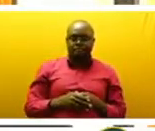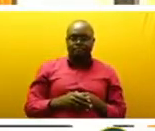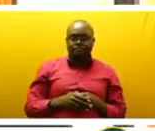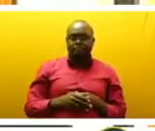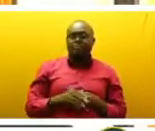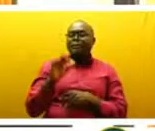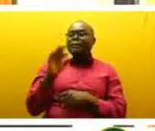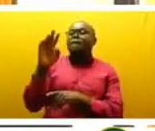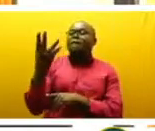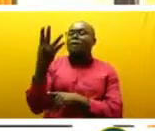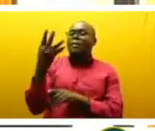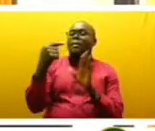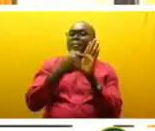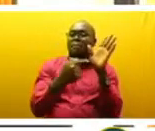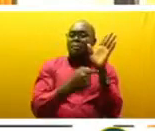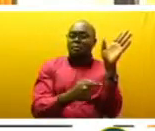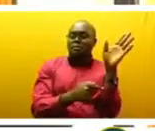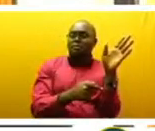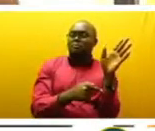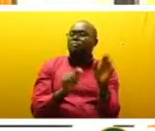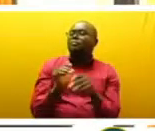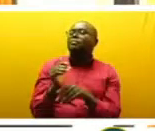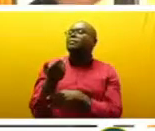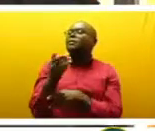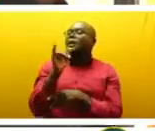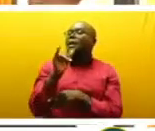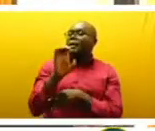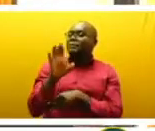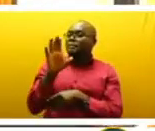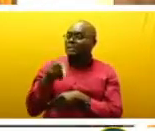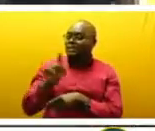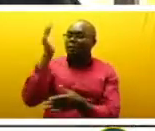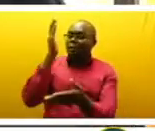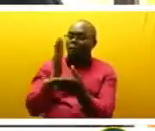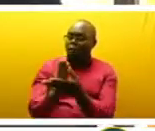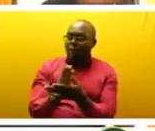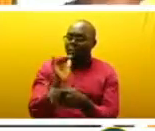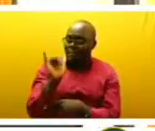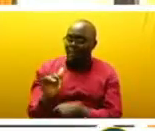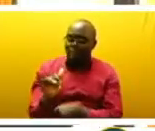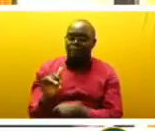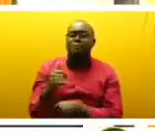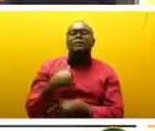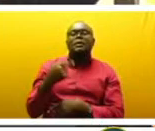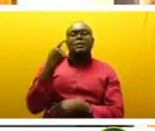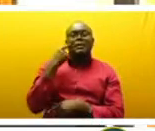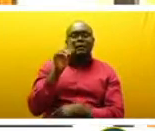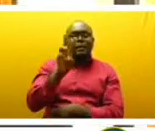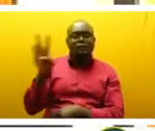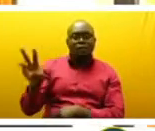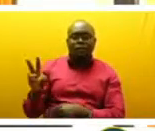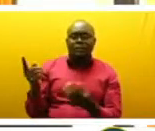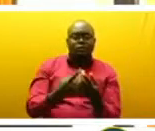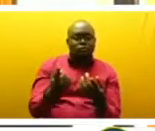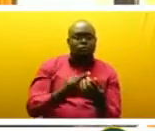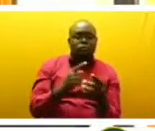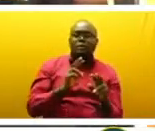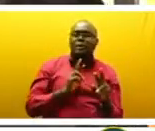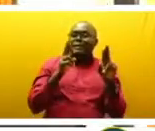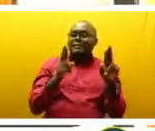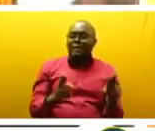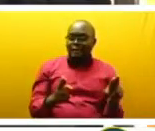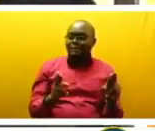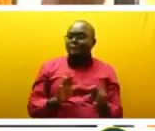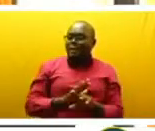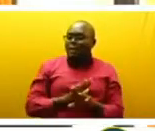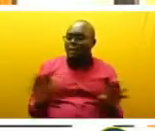The fourth point I want to raise is IEBC has confirmed that we look at the portal to tally the results. It is